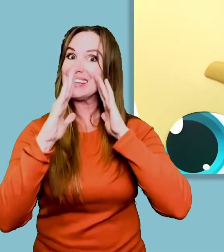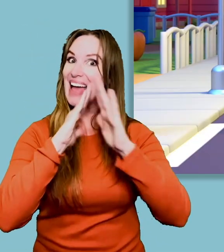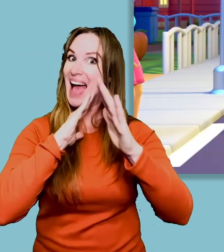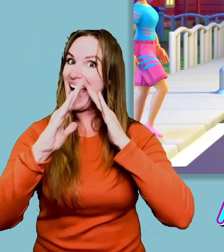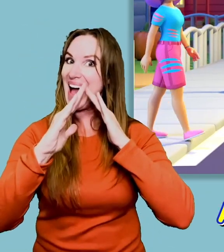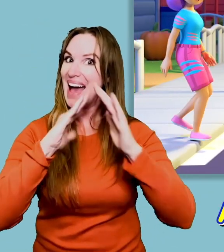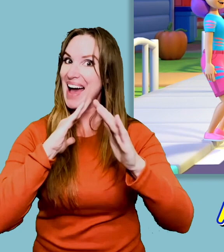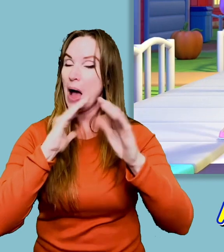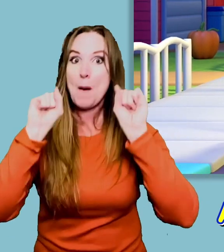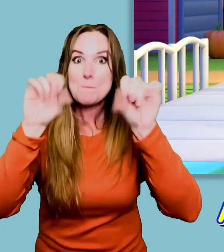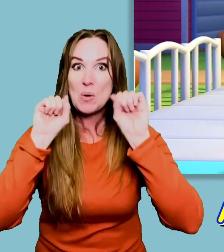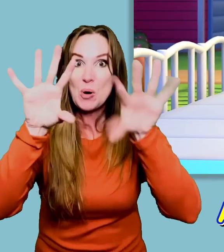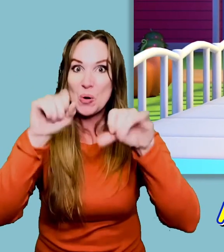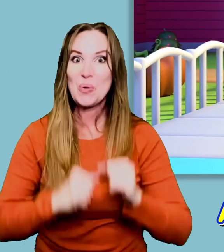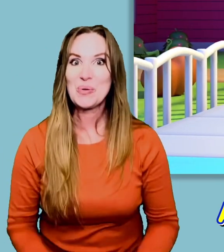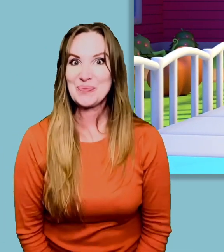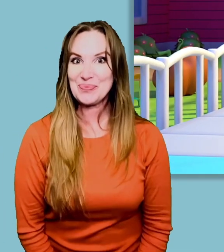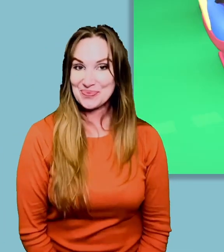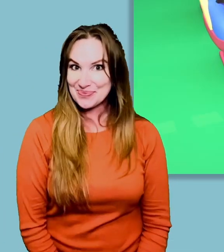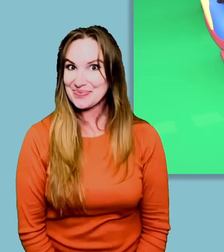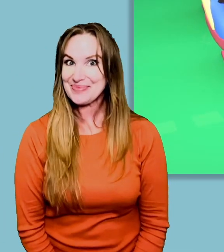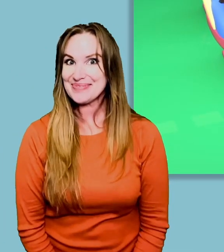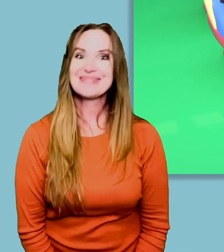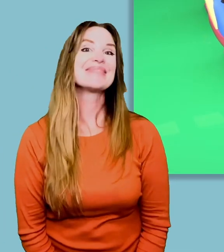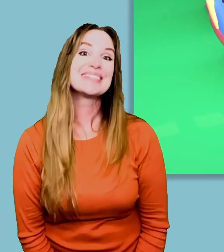booga boo, All through Halloween Town.